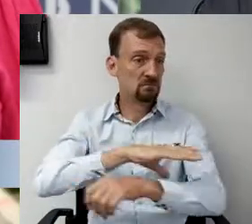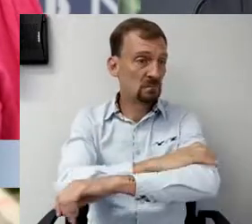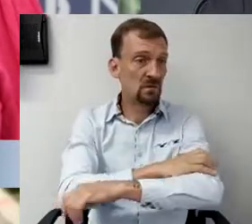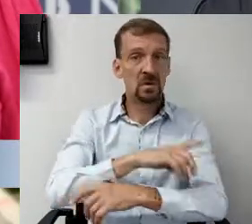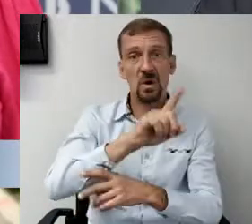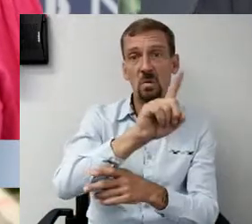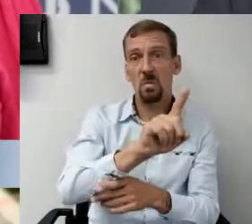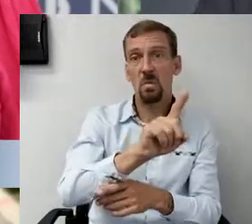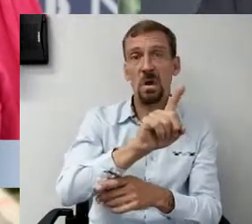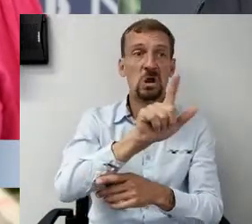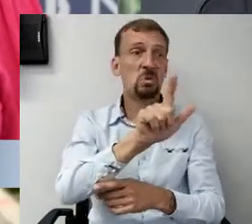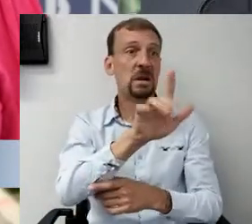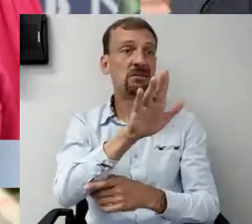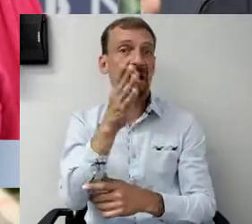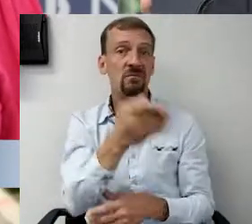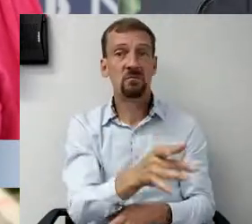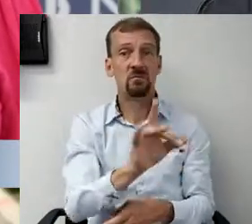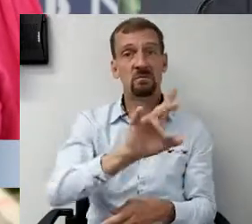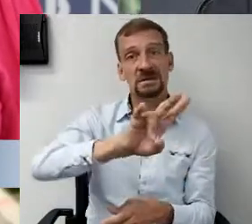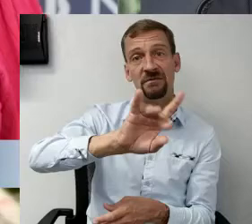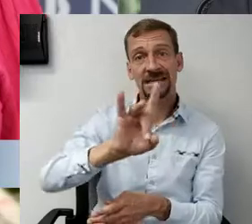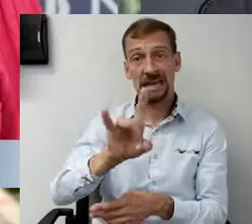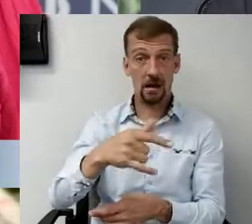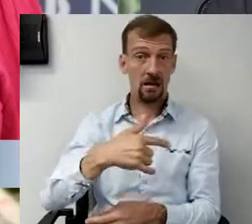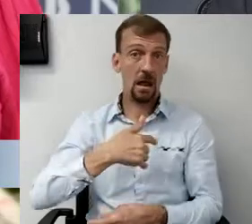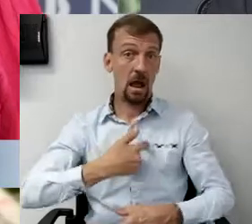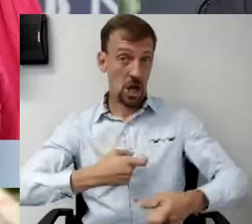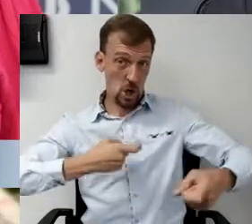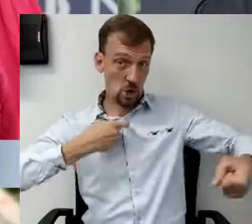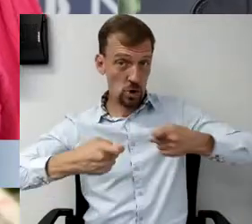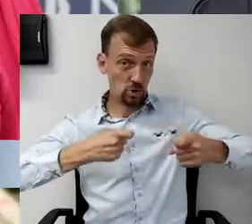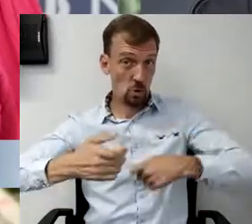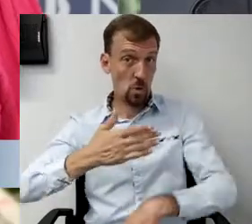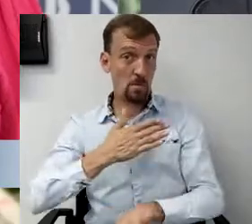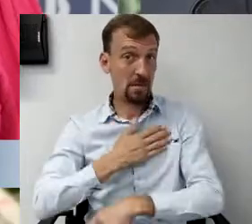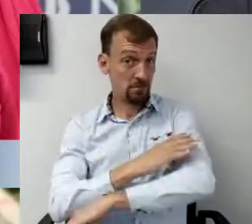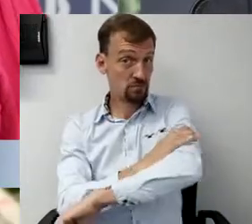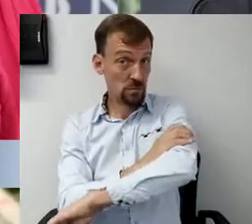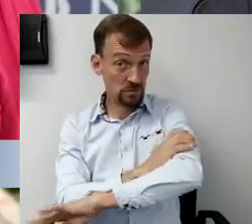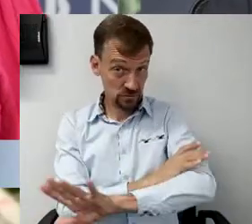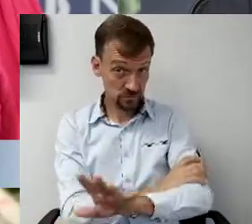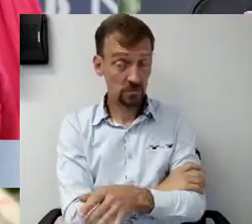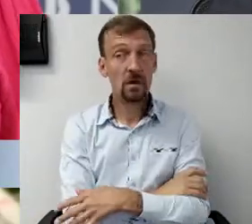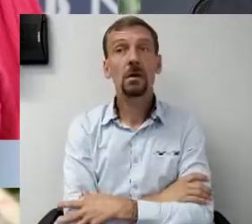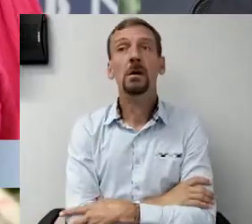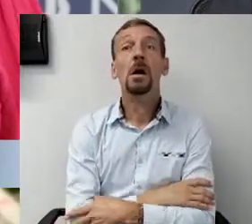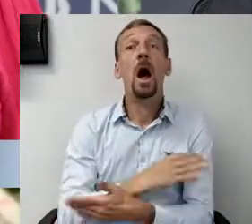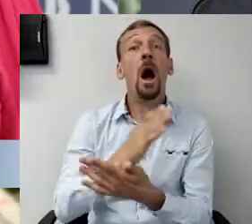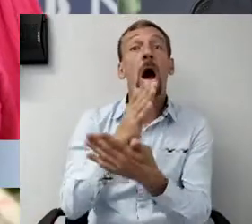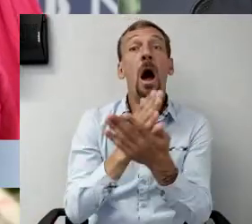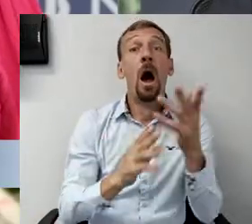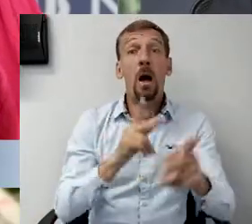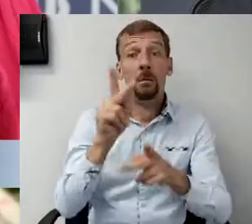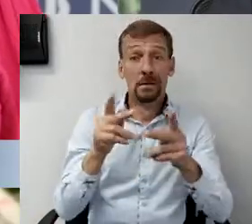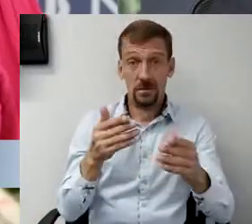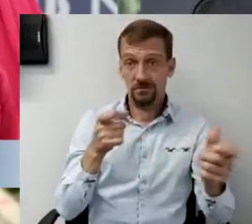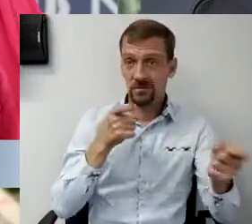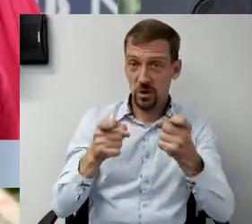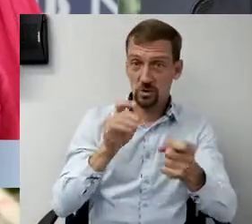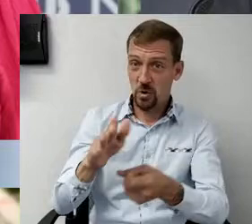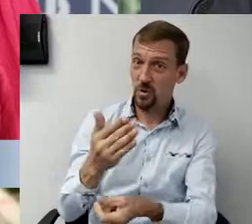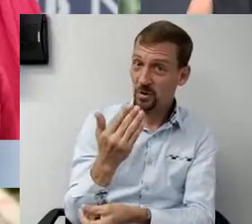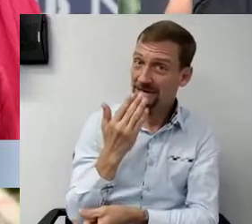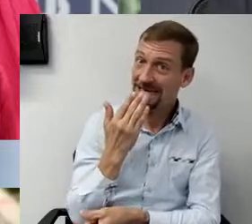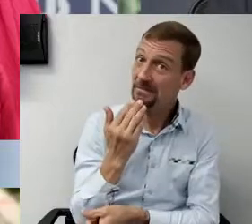over 78, something like that. So I have controlled hypertension. People have very controlled diabetes,